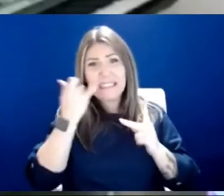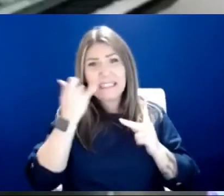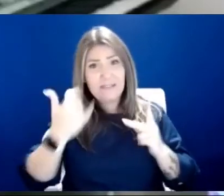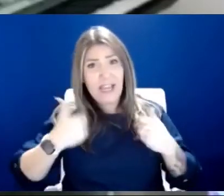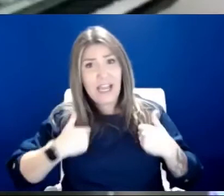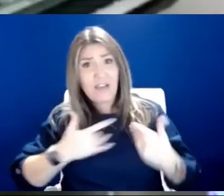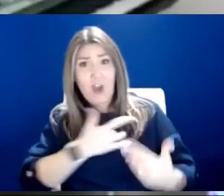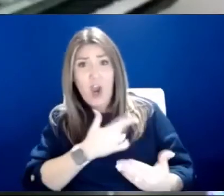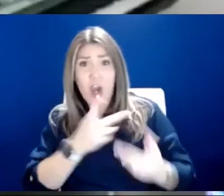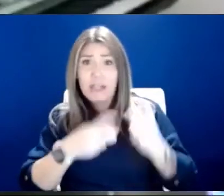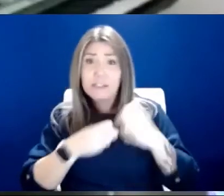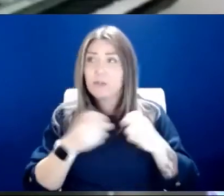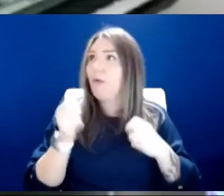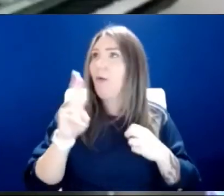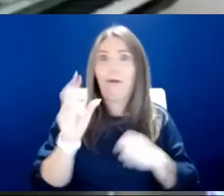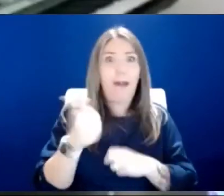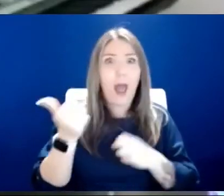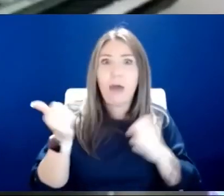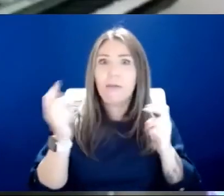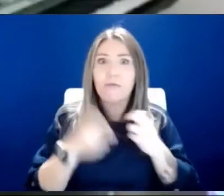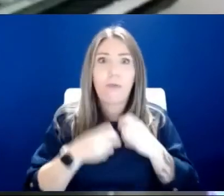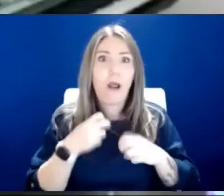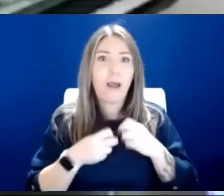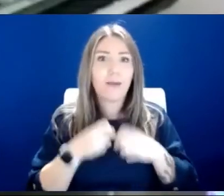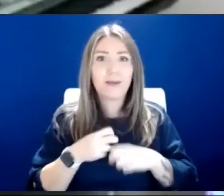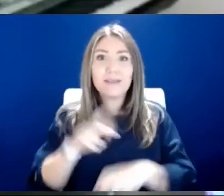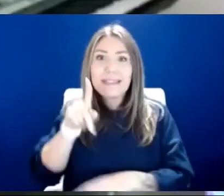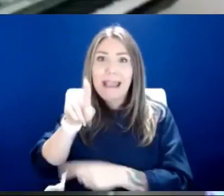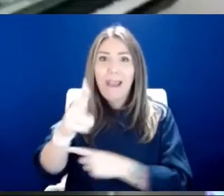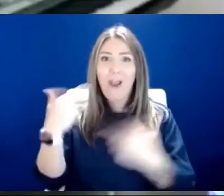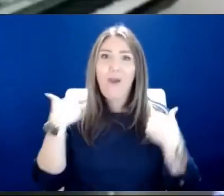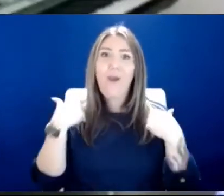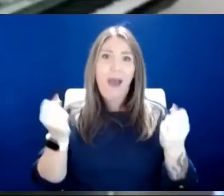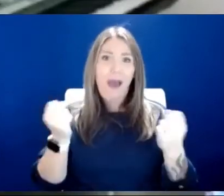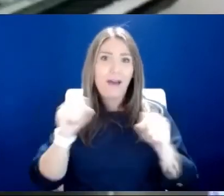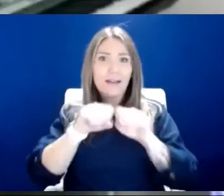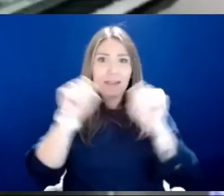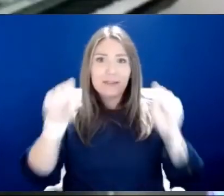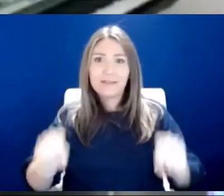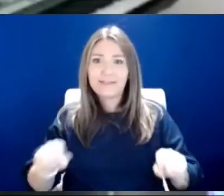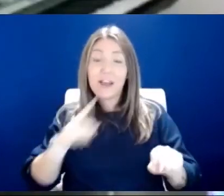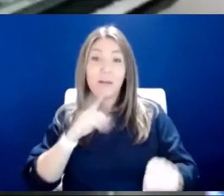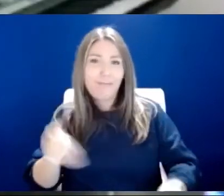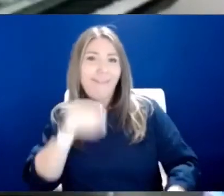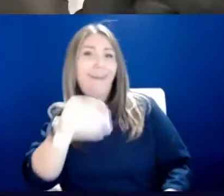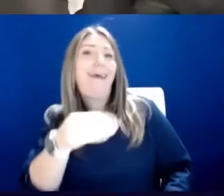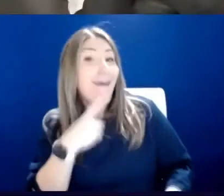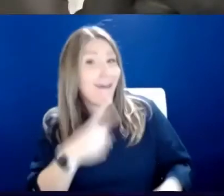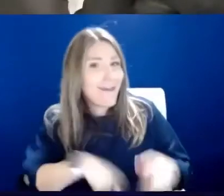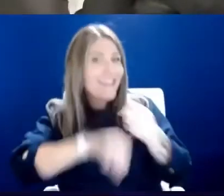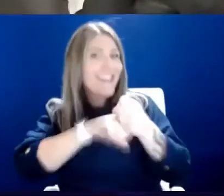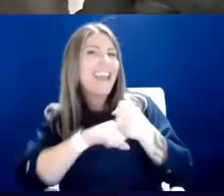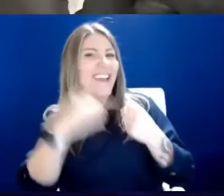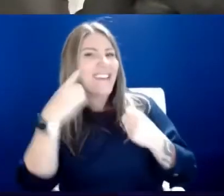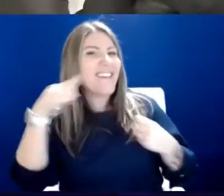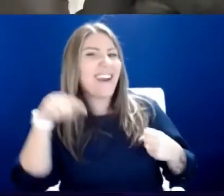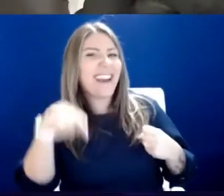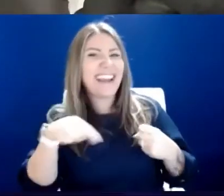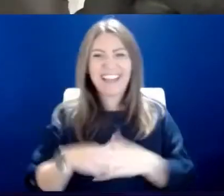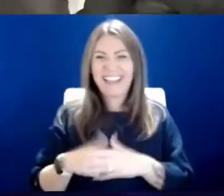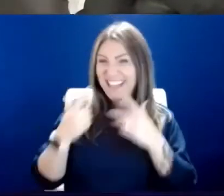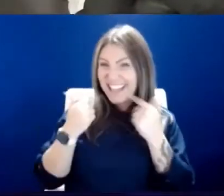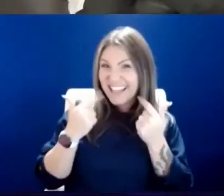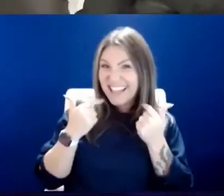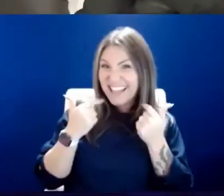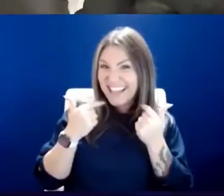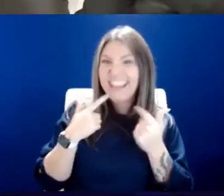or any other problems. That's the place to go. There's a plug for you, KU. The University of Kansas Health